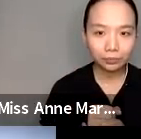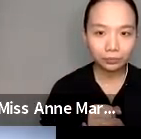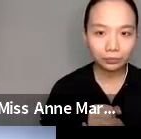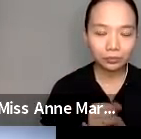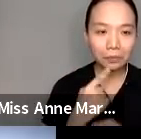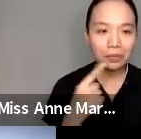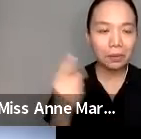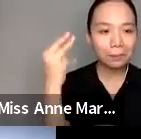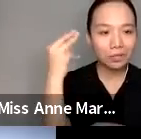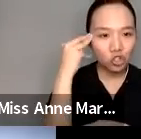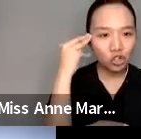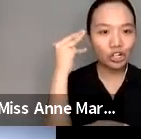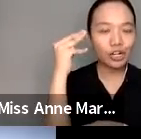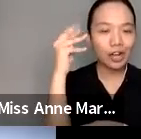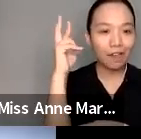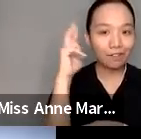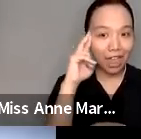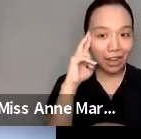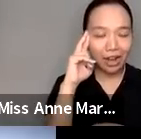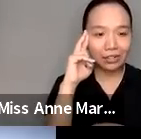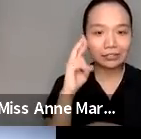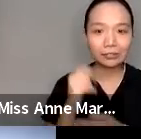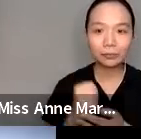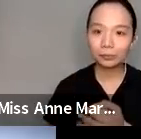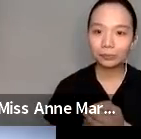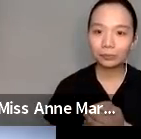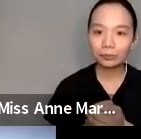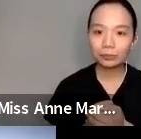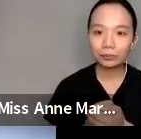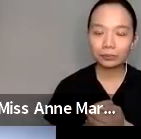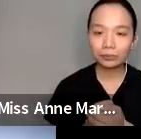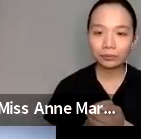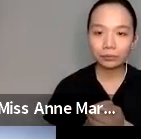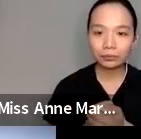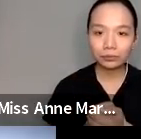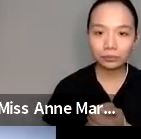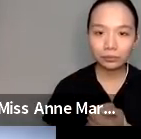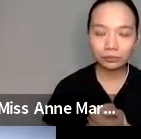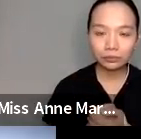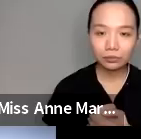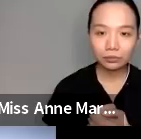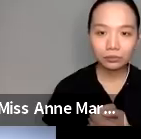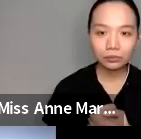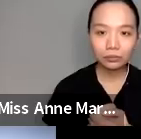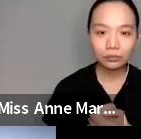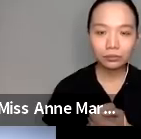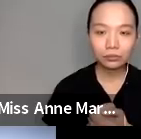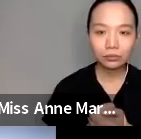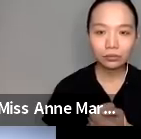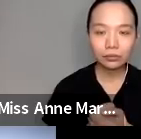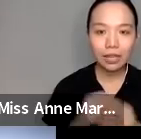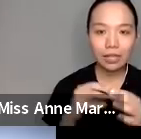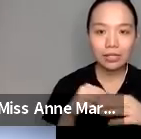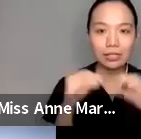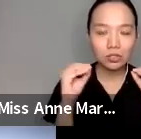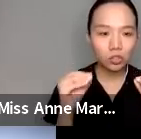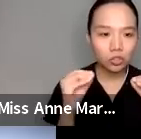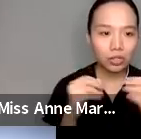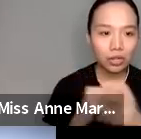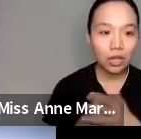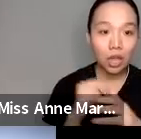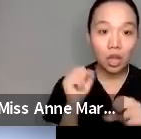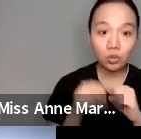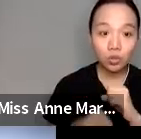Rivera create a new teaching way, which is team teaching.